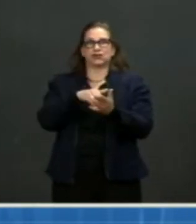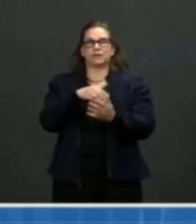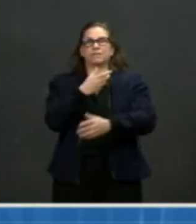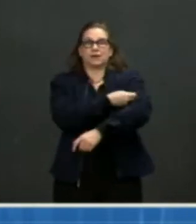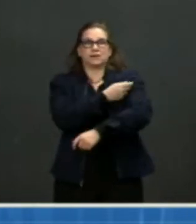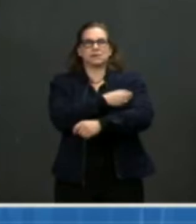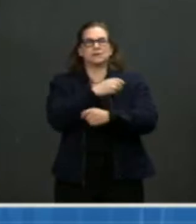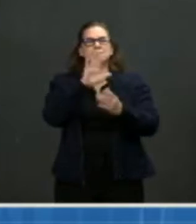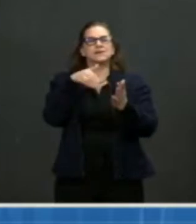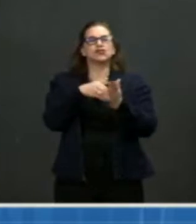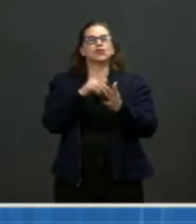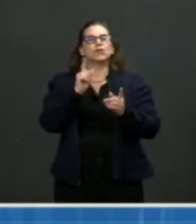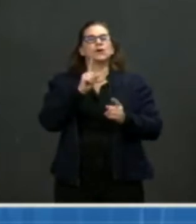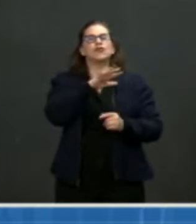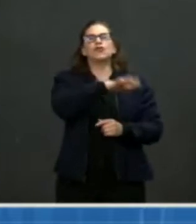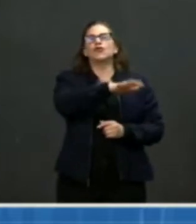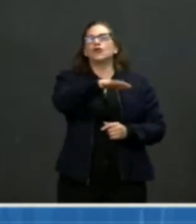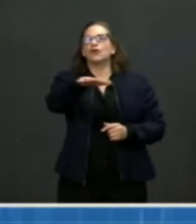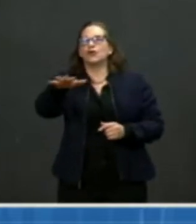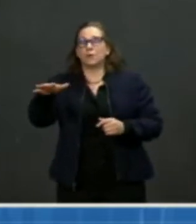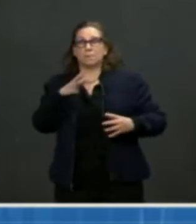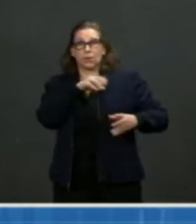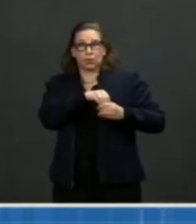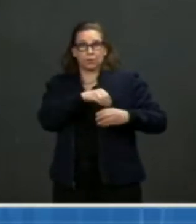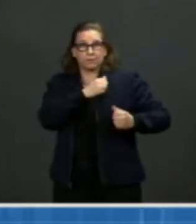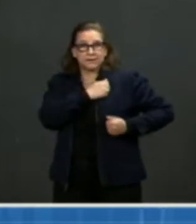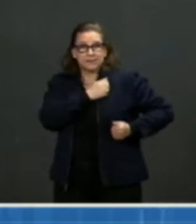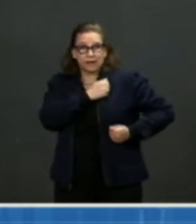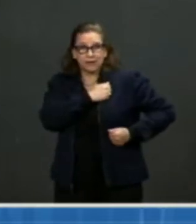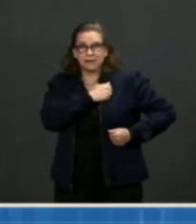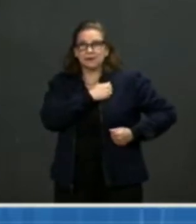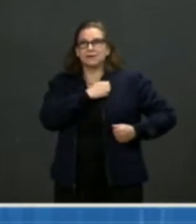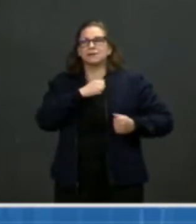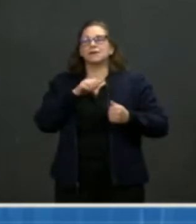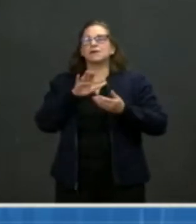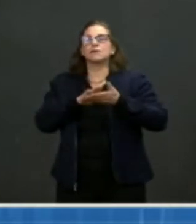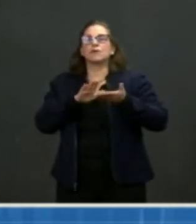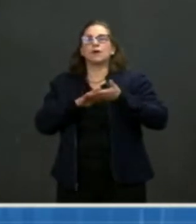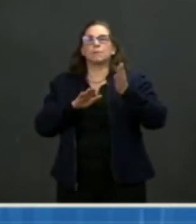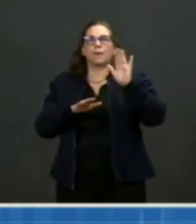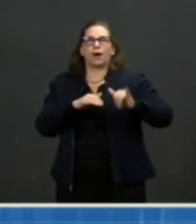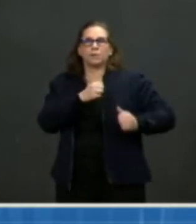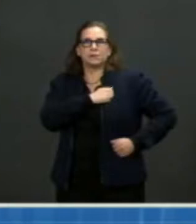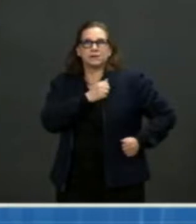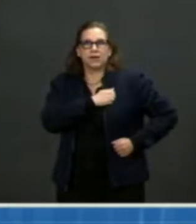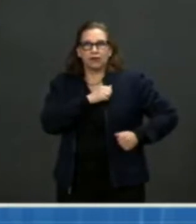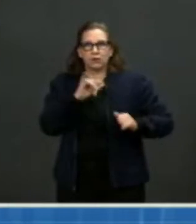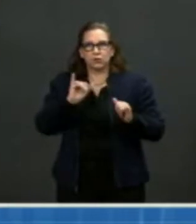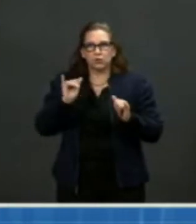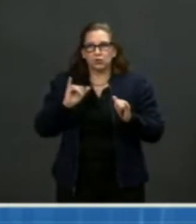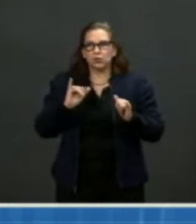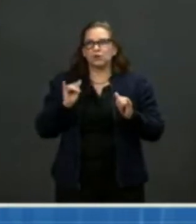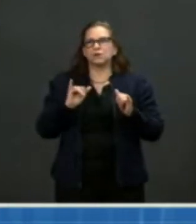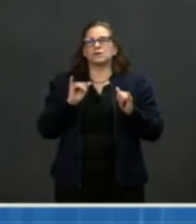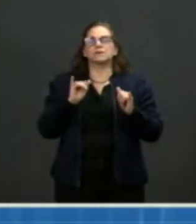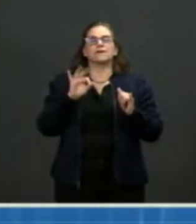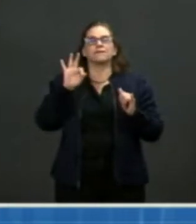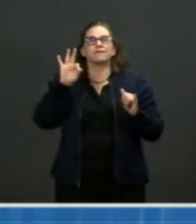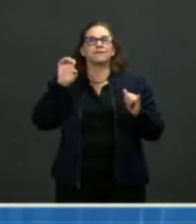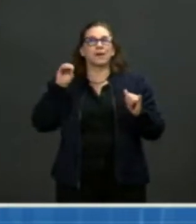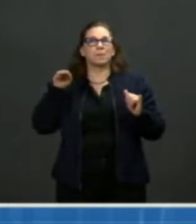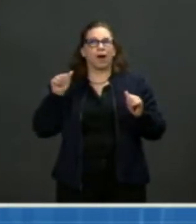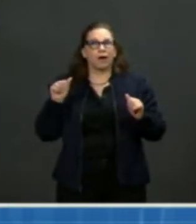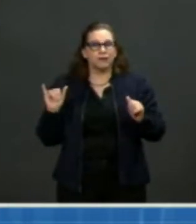effort. We have much more work to do, but further progress was made this weekend. With